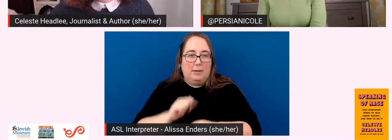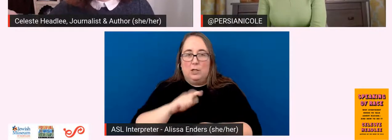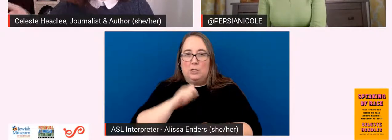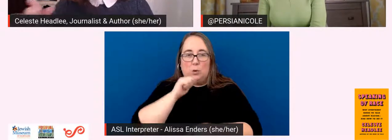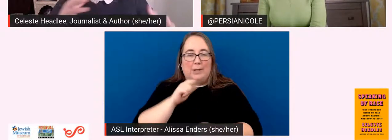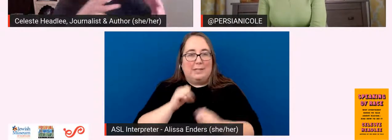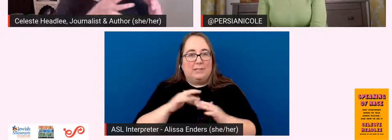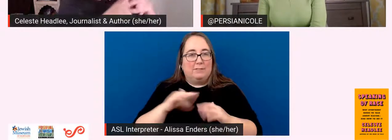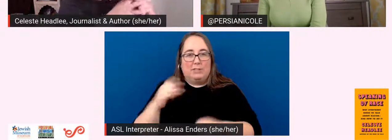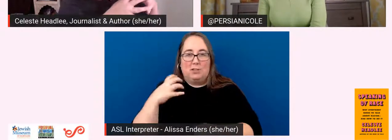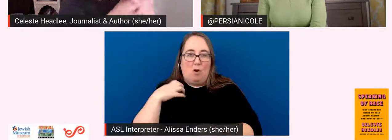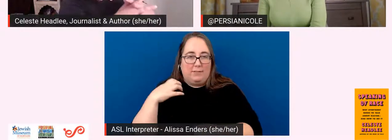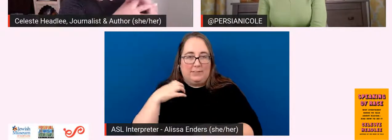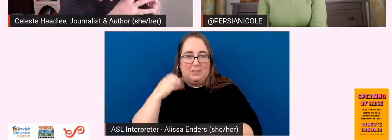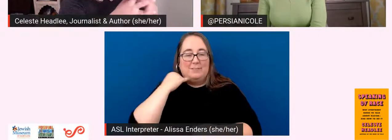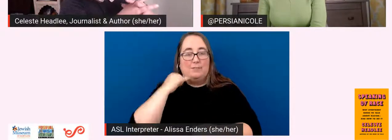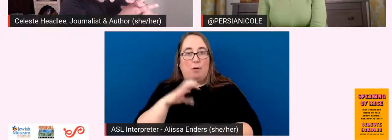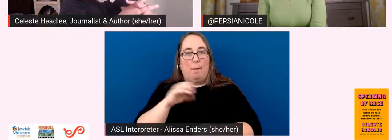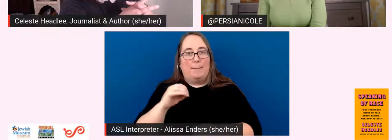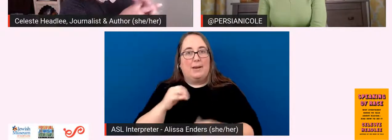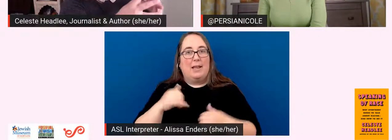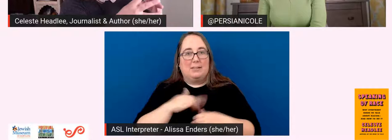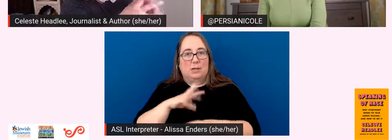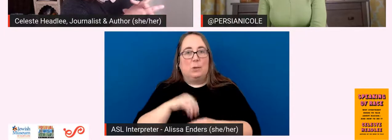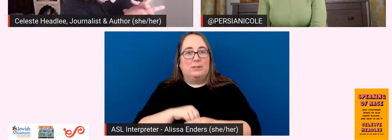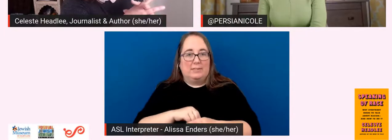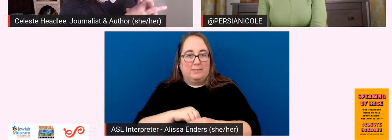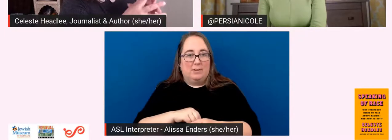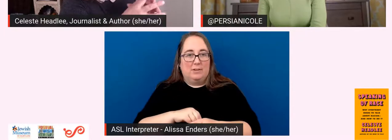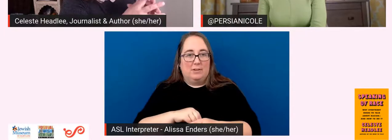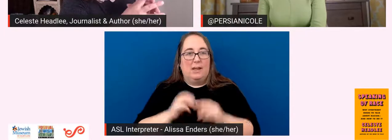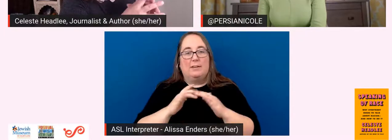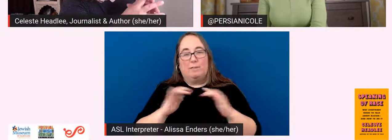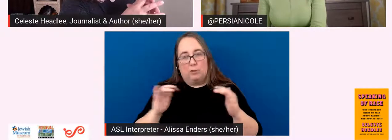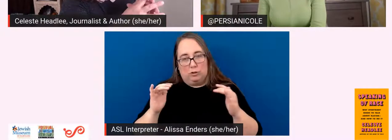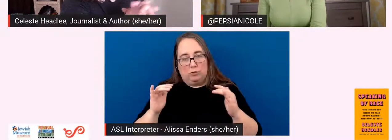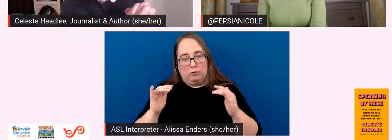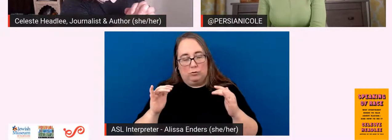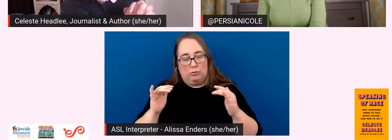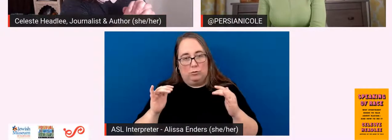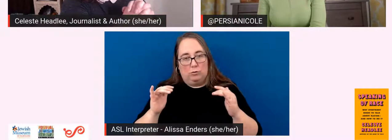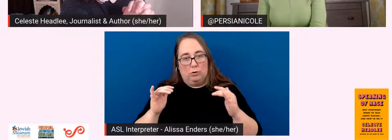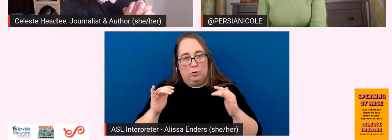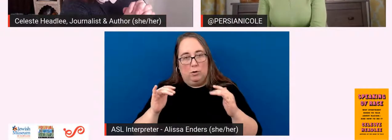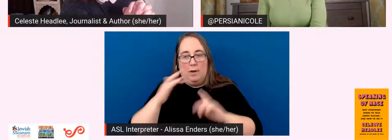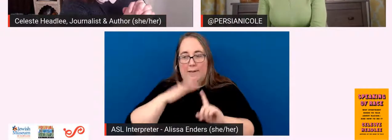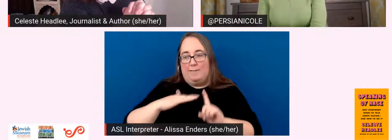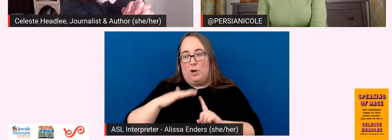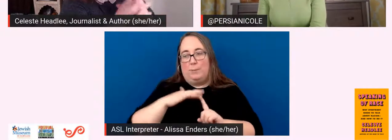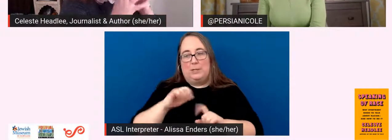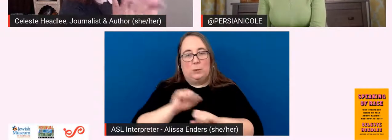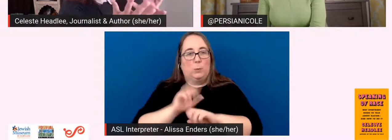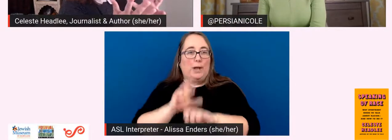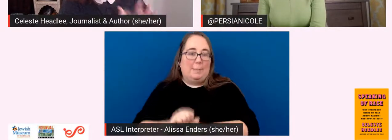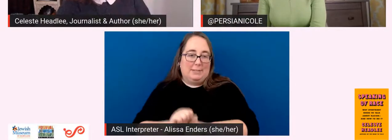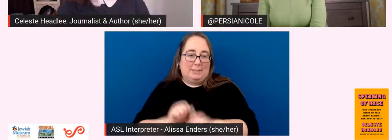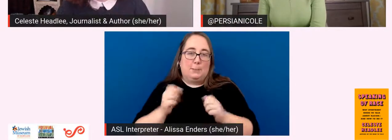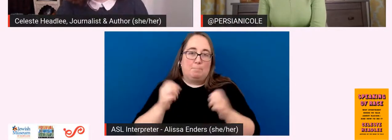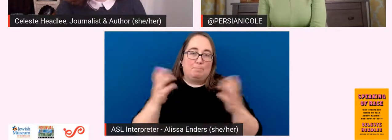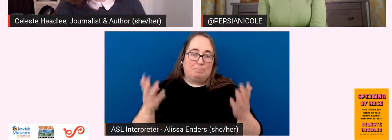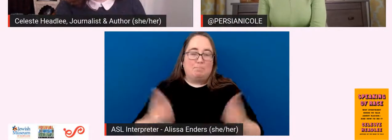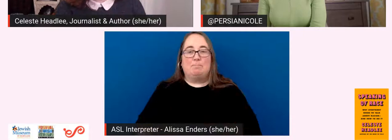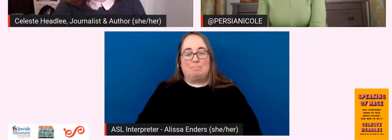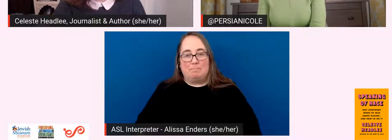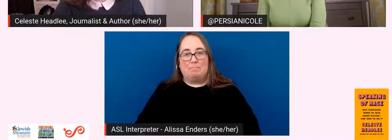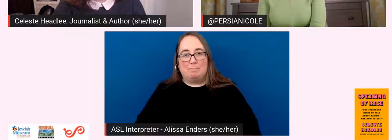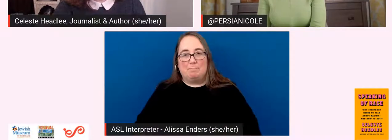diversity officers if your company has an inclusive and diverse environment and work habits. So, mm-hmm.